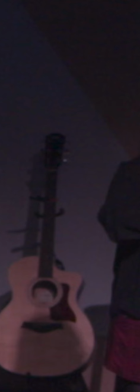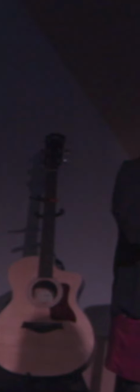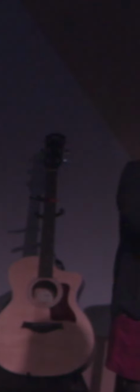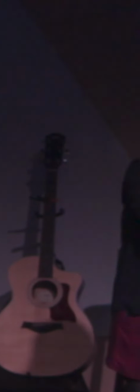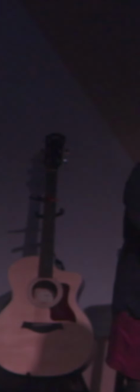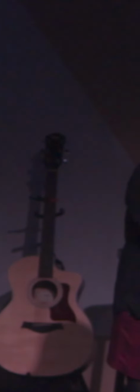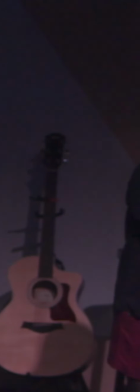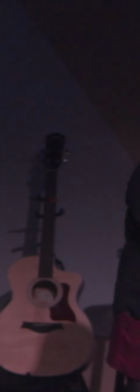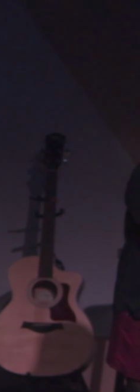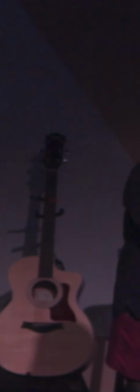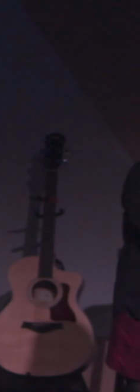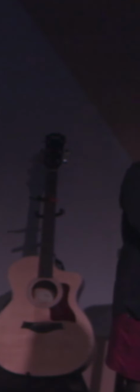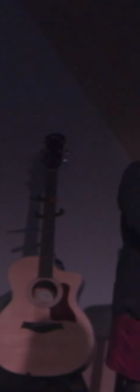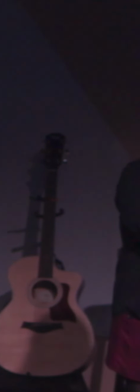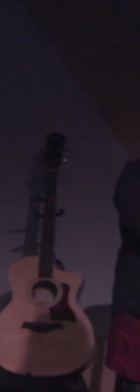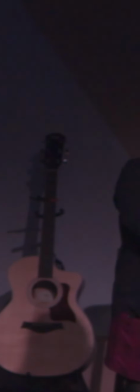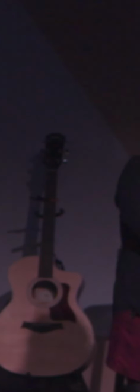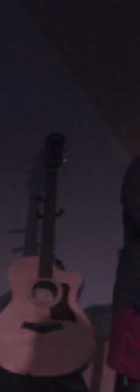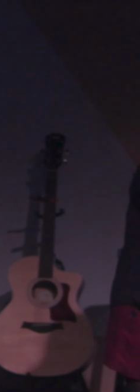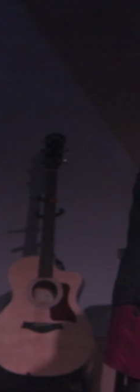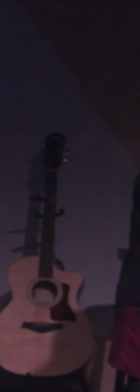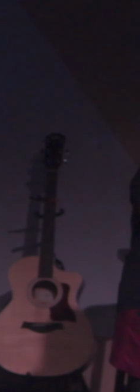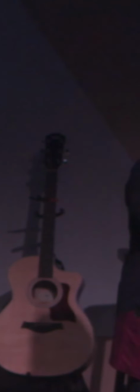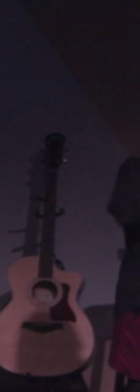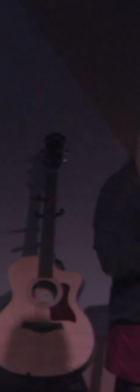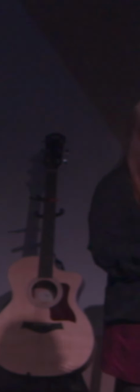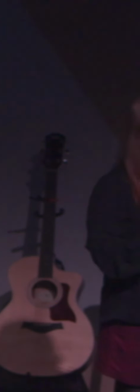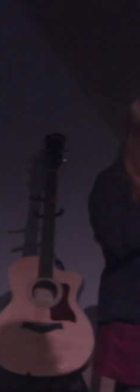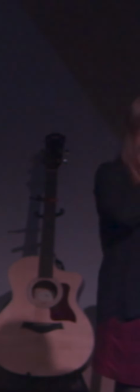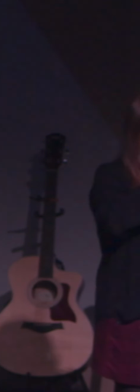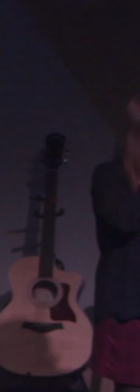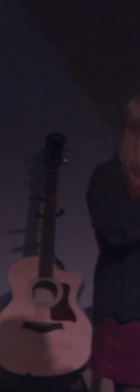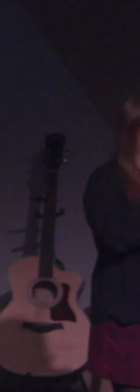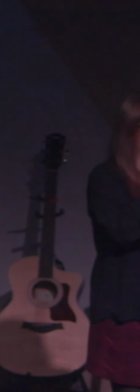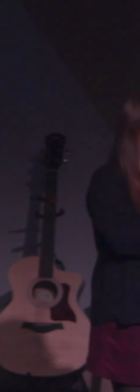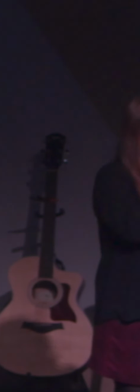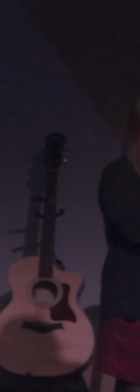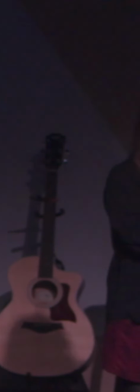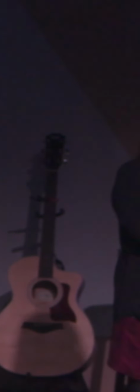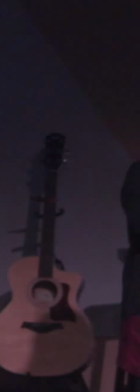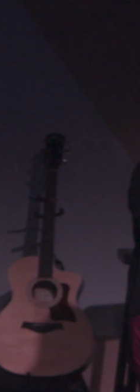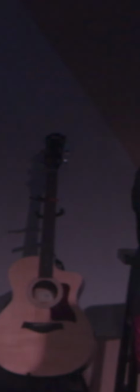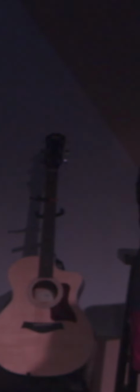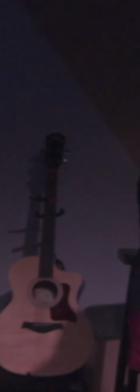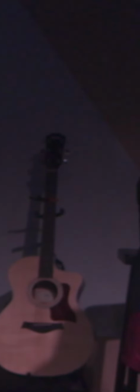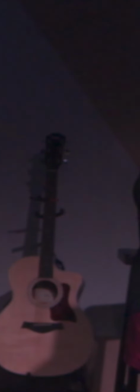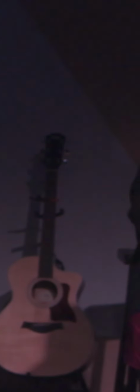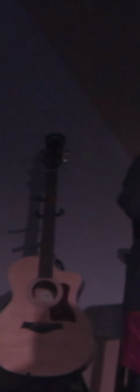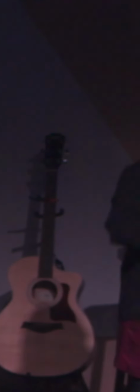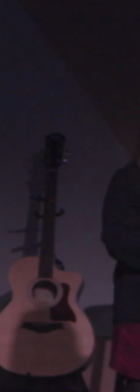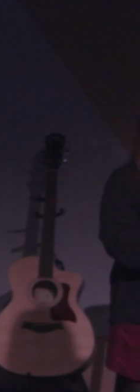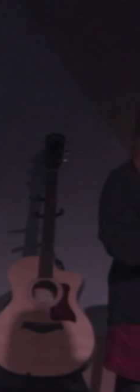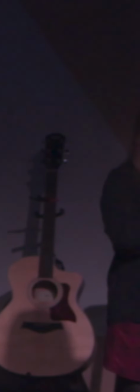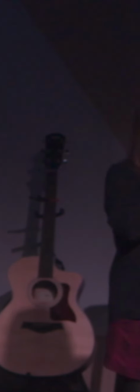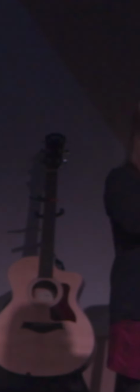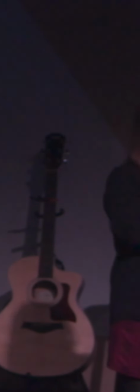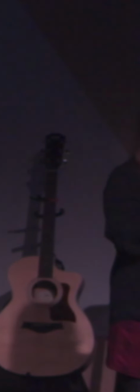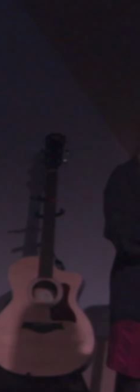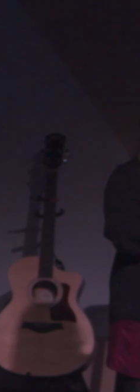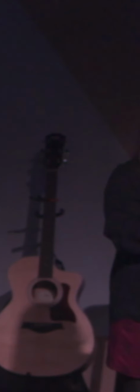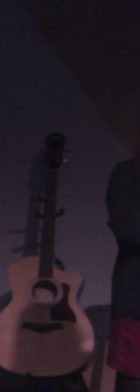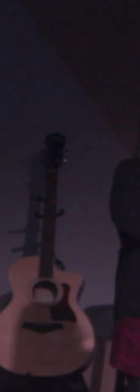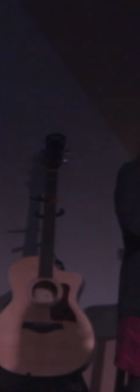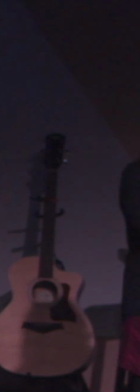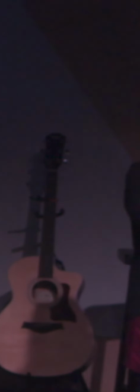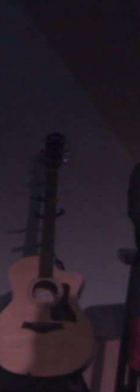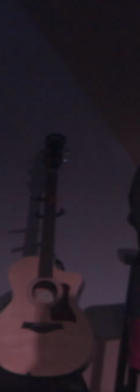But it's true or it's not. I said this last week or the week before. Either it's real or it's not. And so my job as a